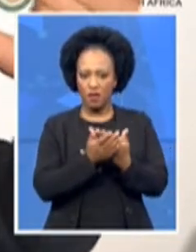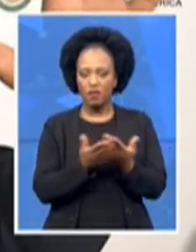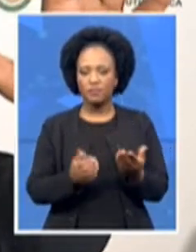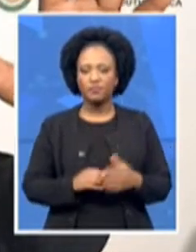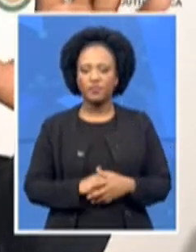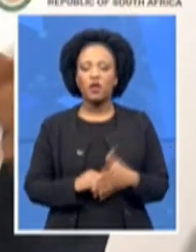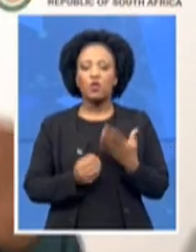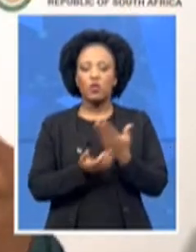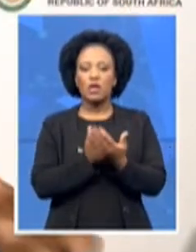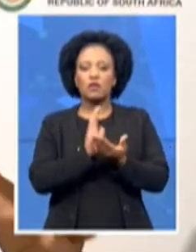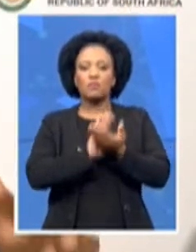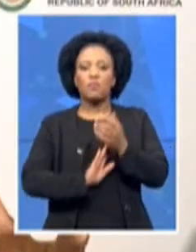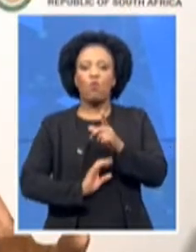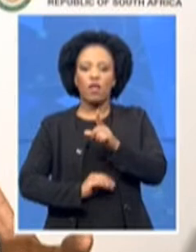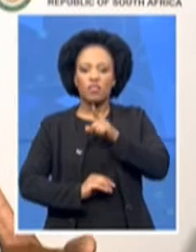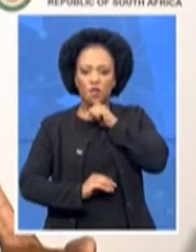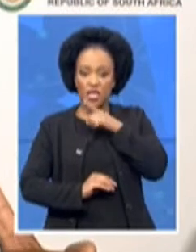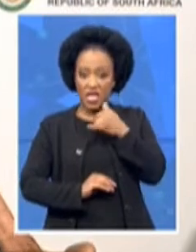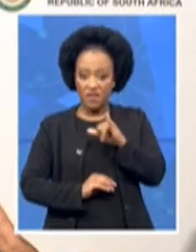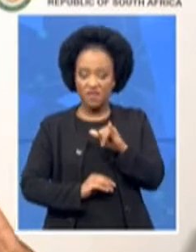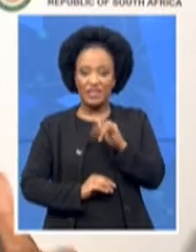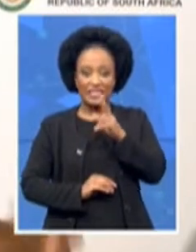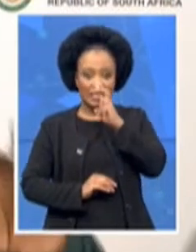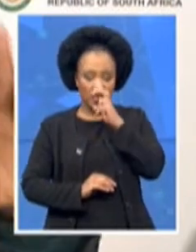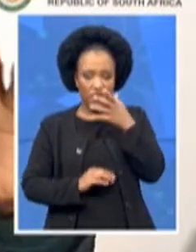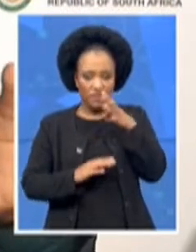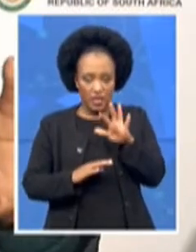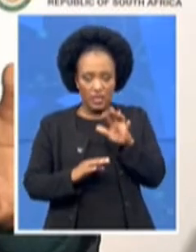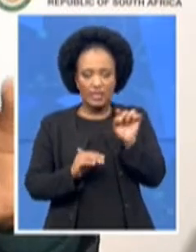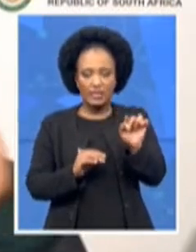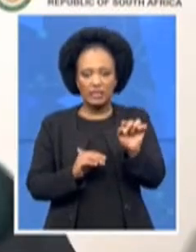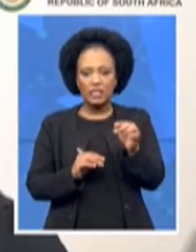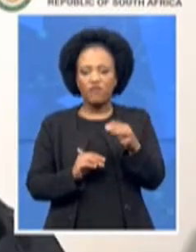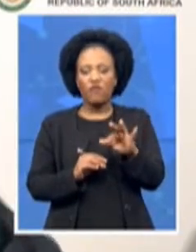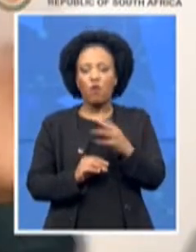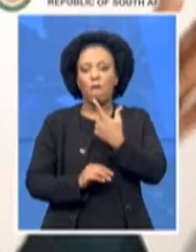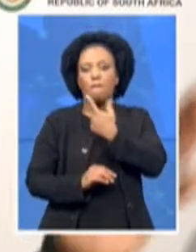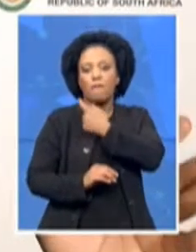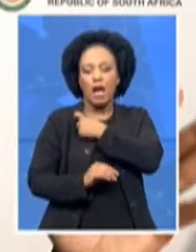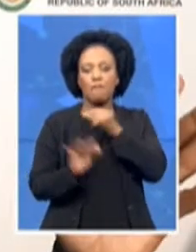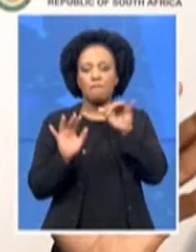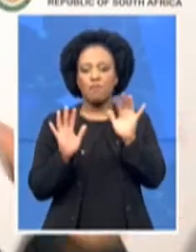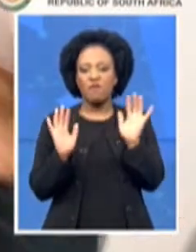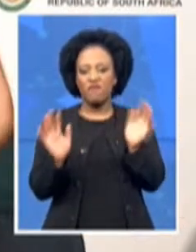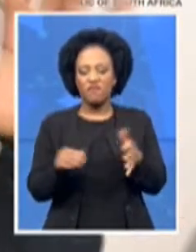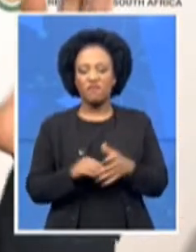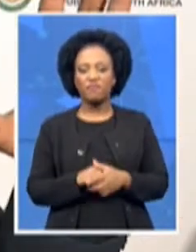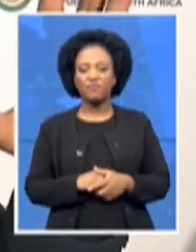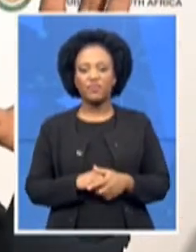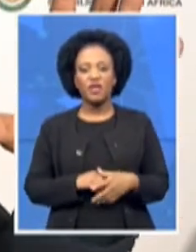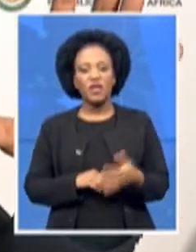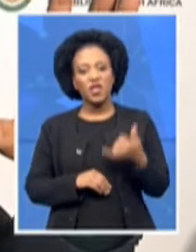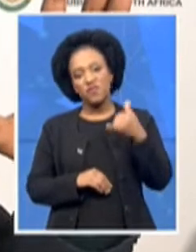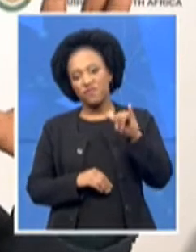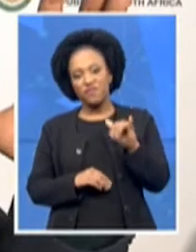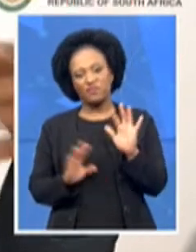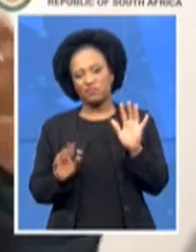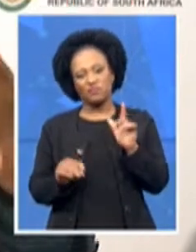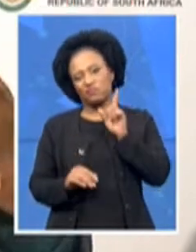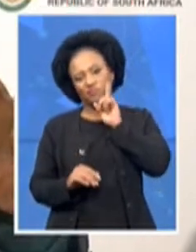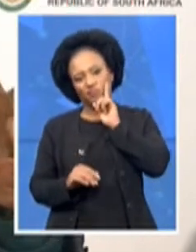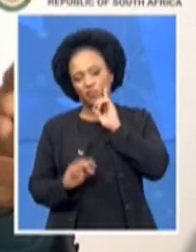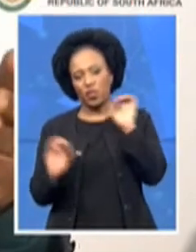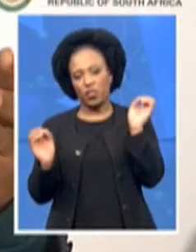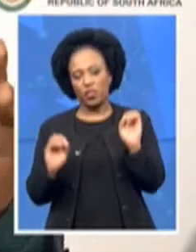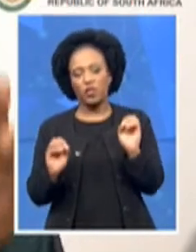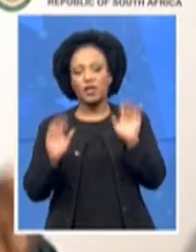strictly going to get only vaccinated people. If you are not checking vaccination, please keep it to half. I'm just